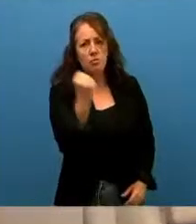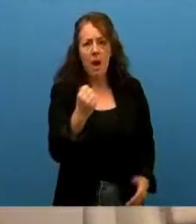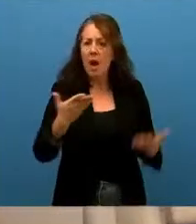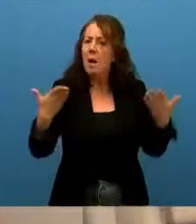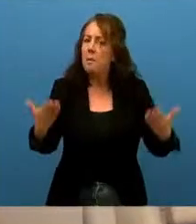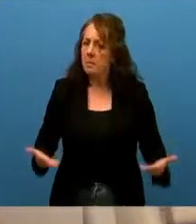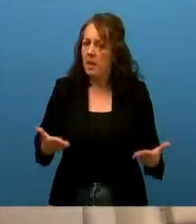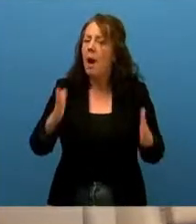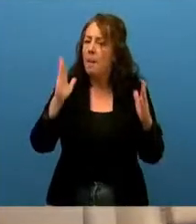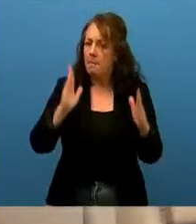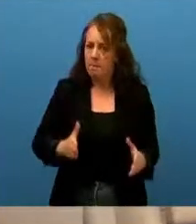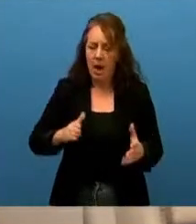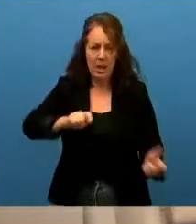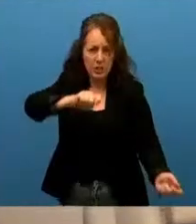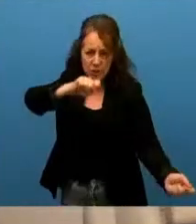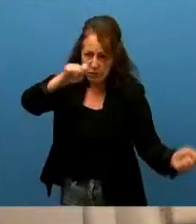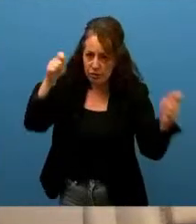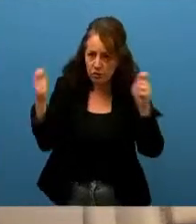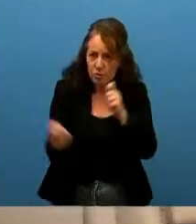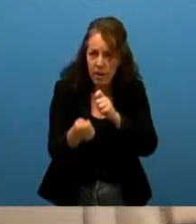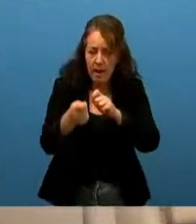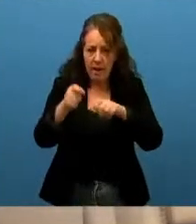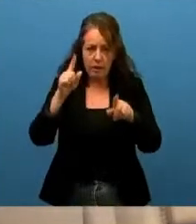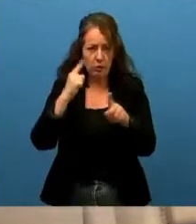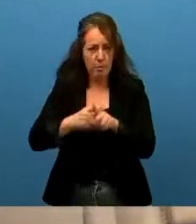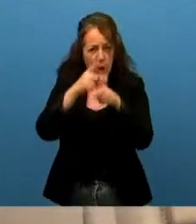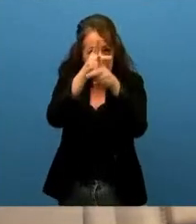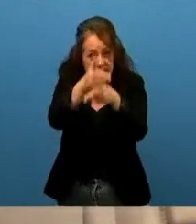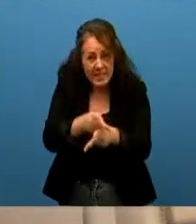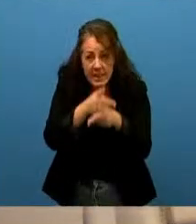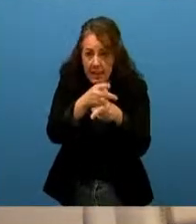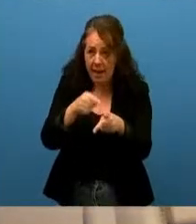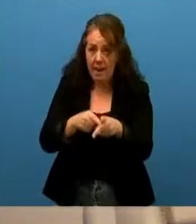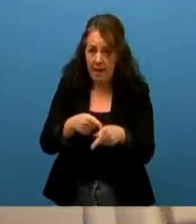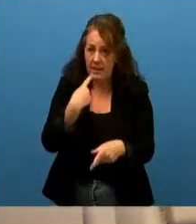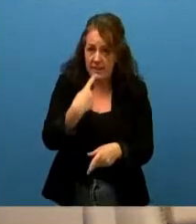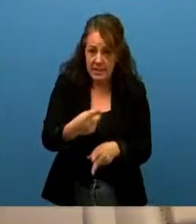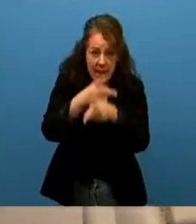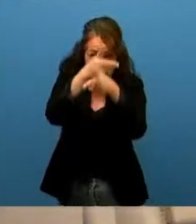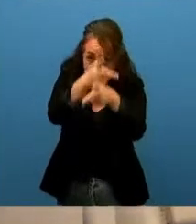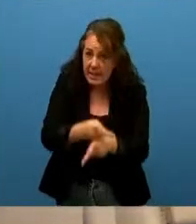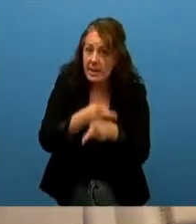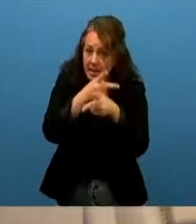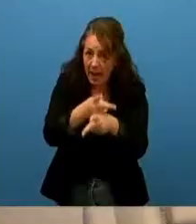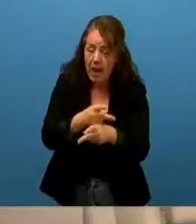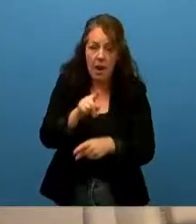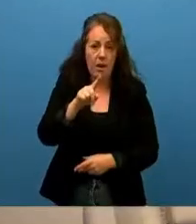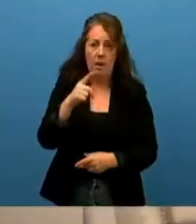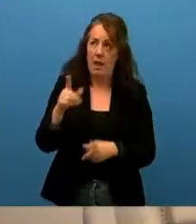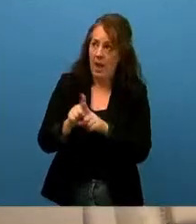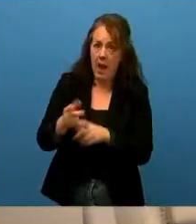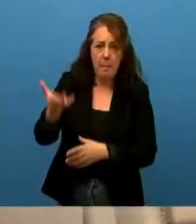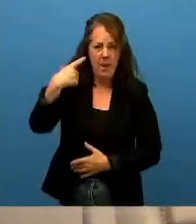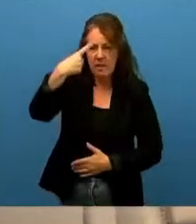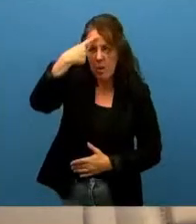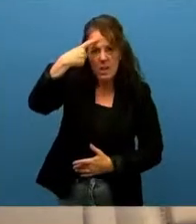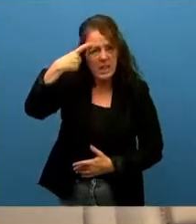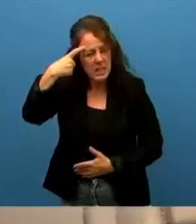high time to start to repair, and I repeat, repair